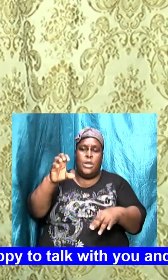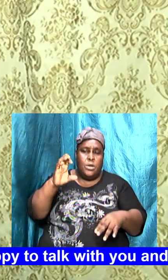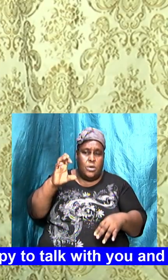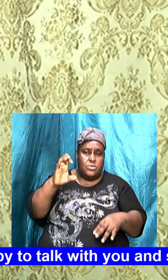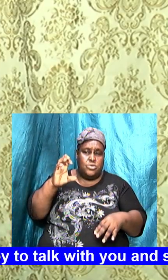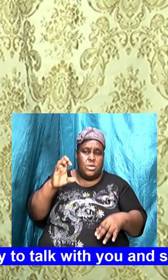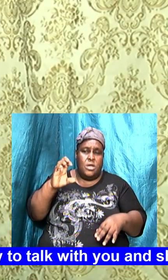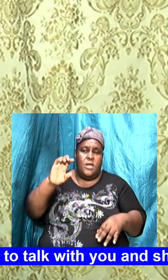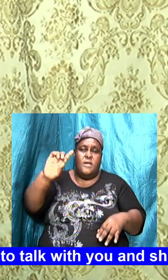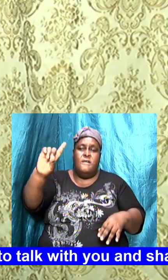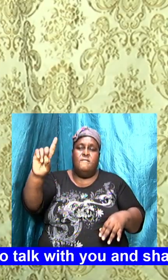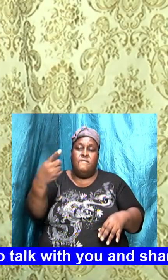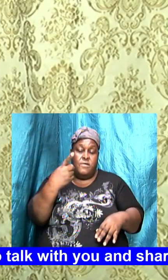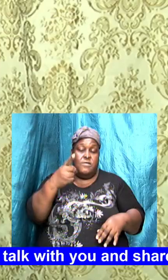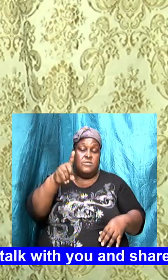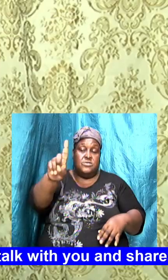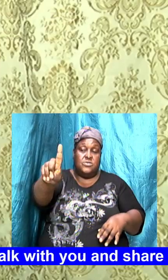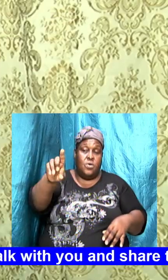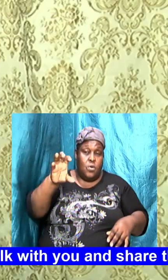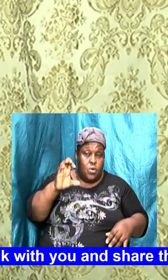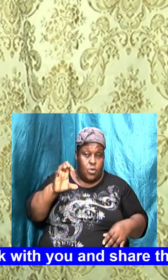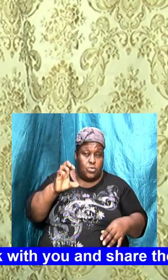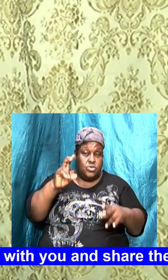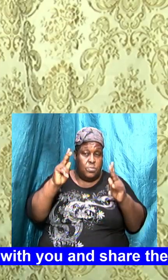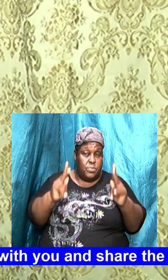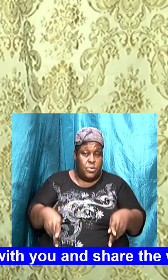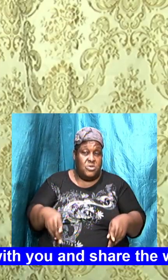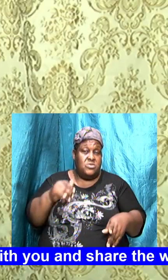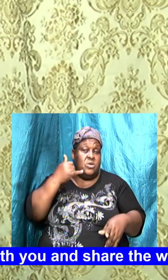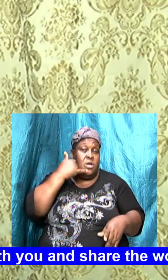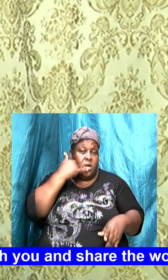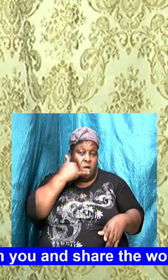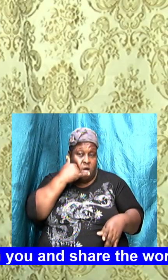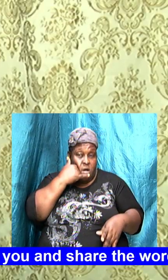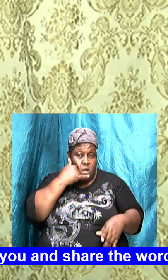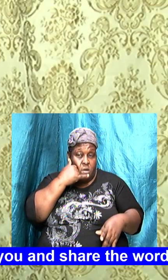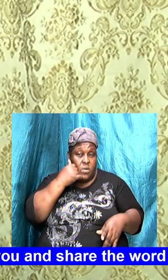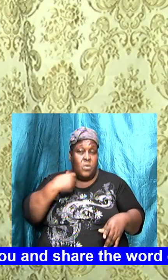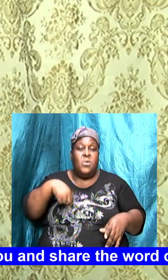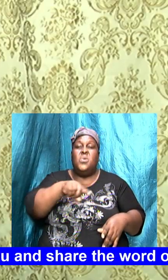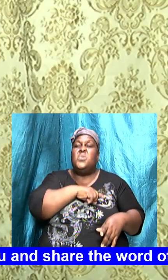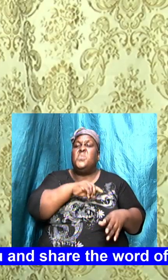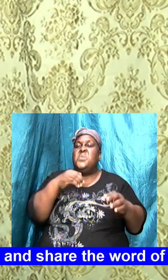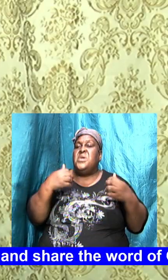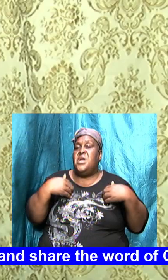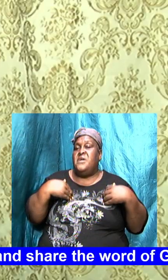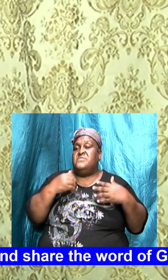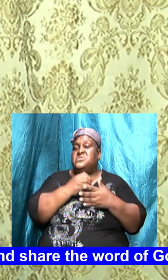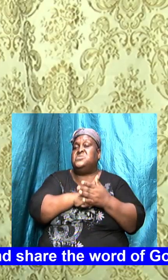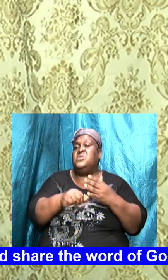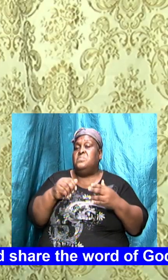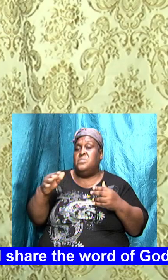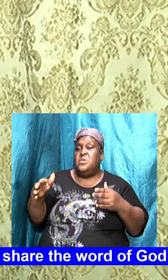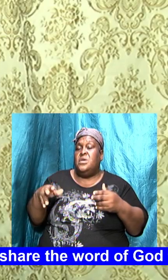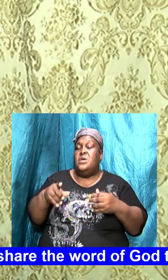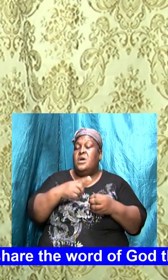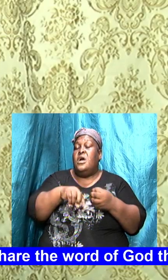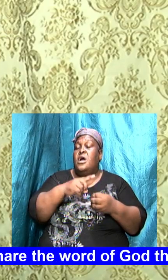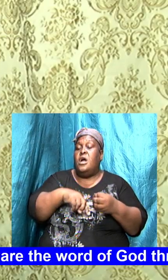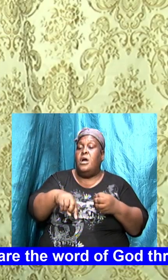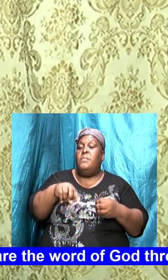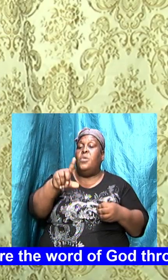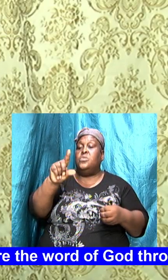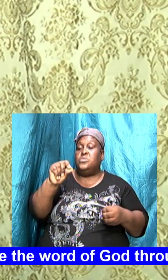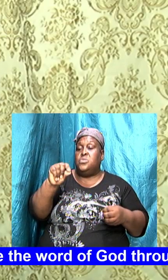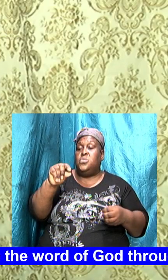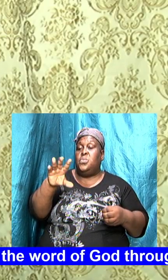the first 100 persons that call, we have a certain amount out of that 100 already, about 20 or